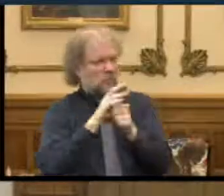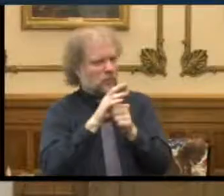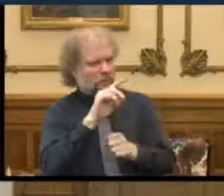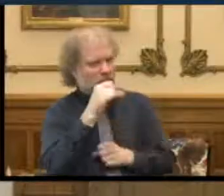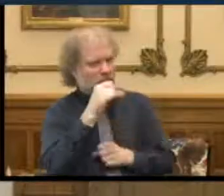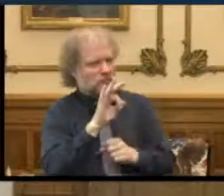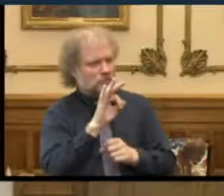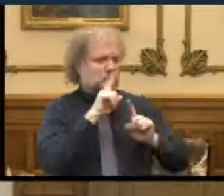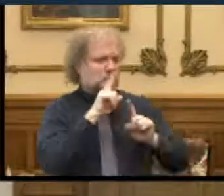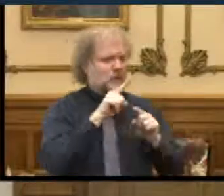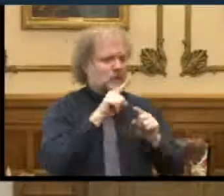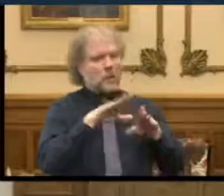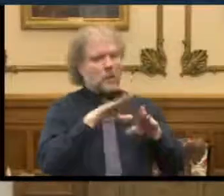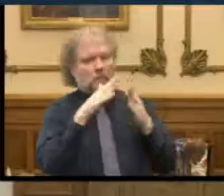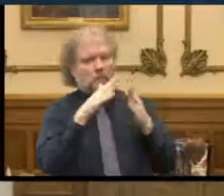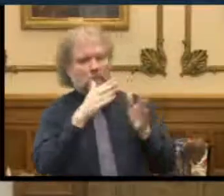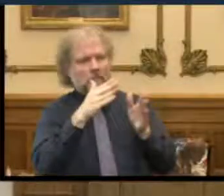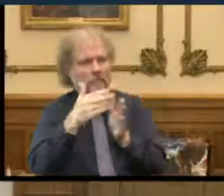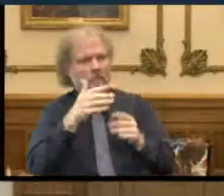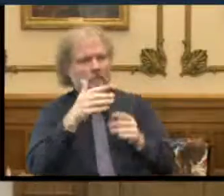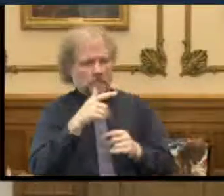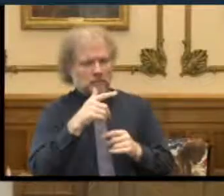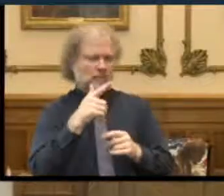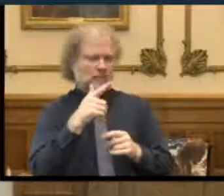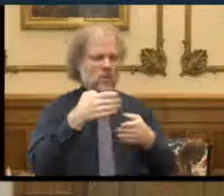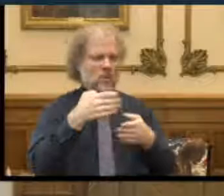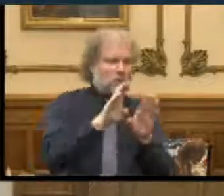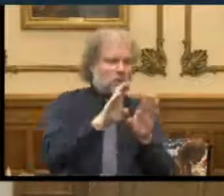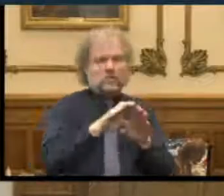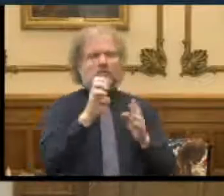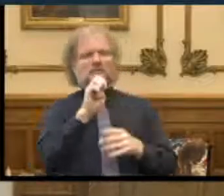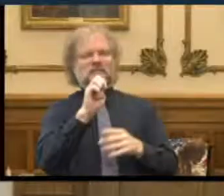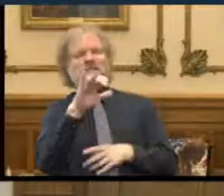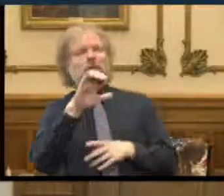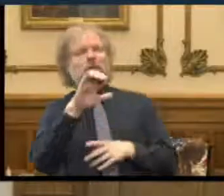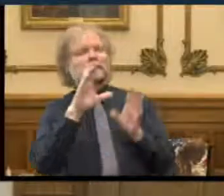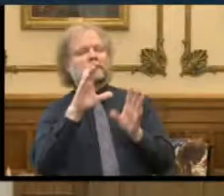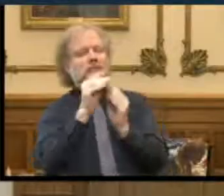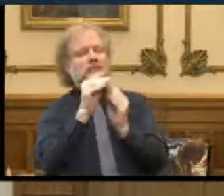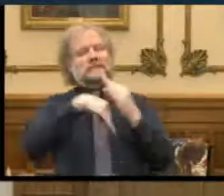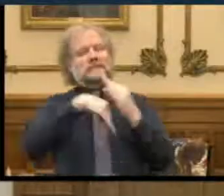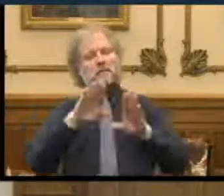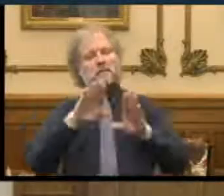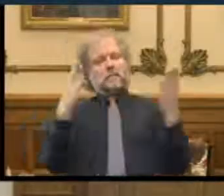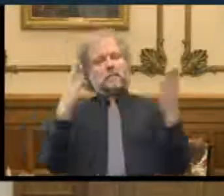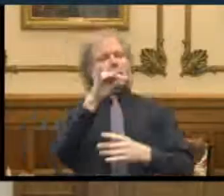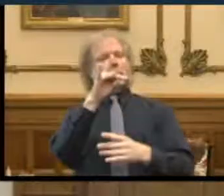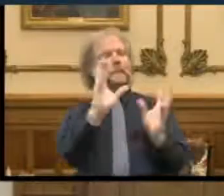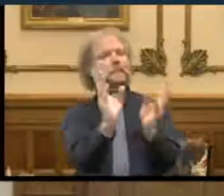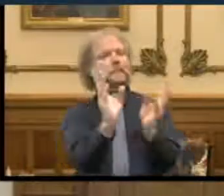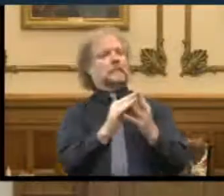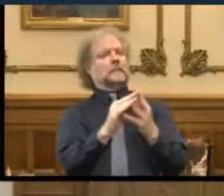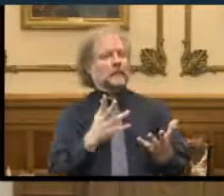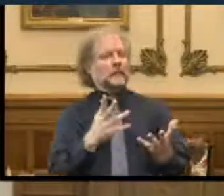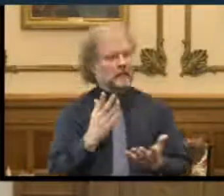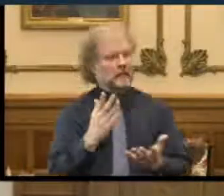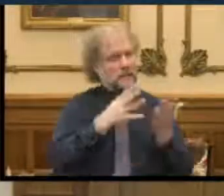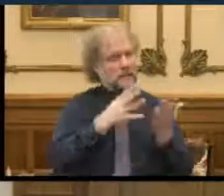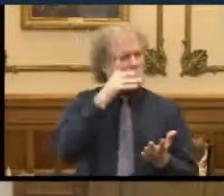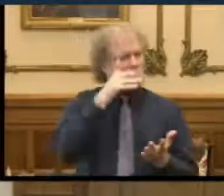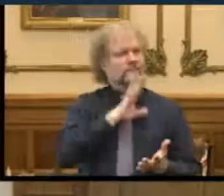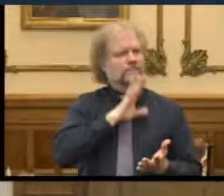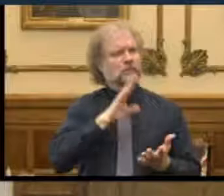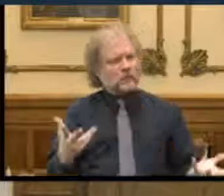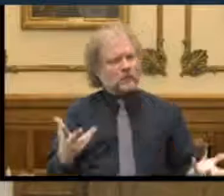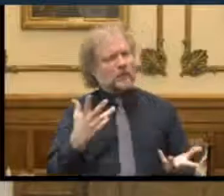and reopening plans into closed-door executive sessions rather than having these conversations in public meetings. This has frustrated some parents who have opinions